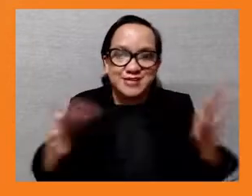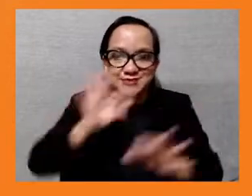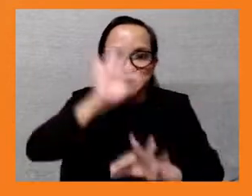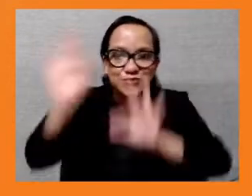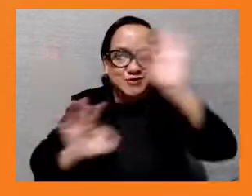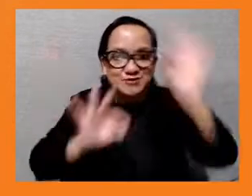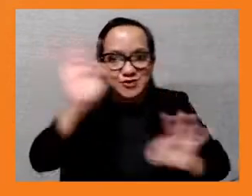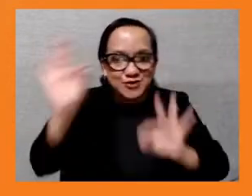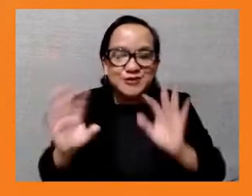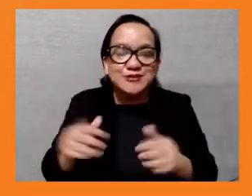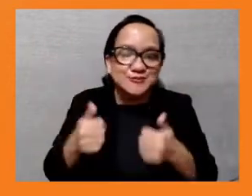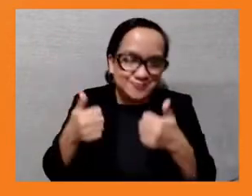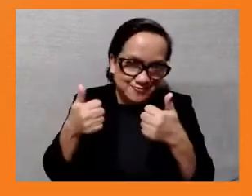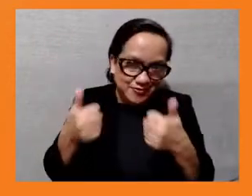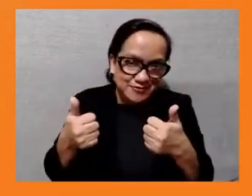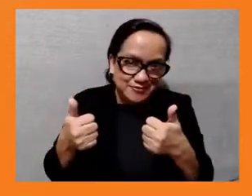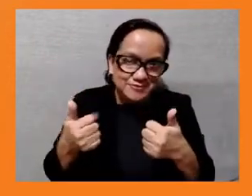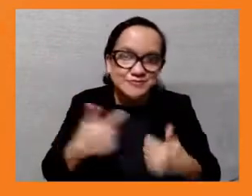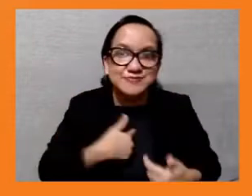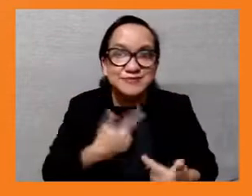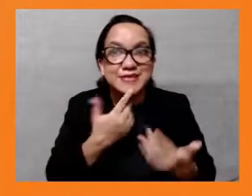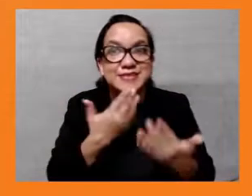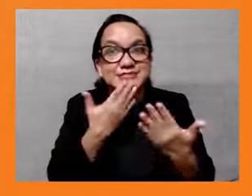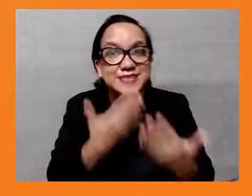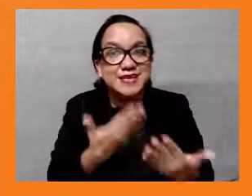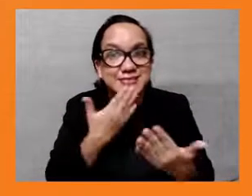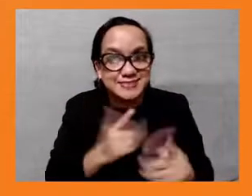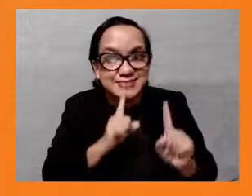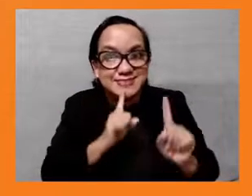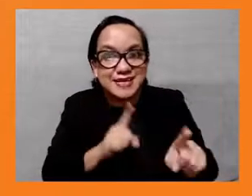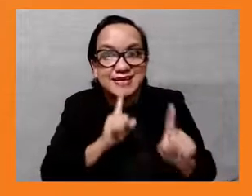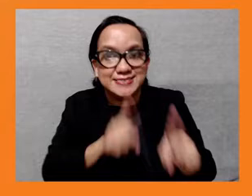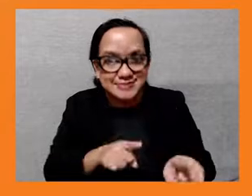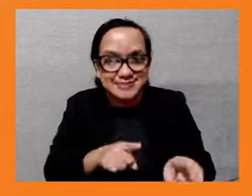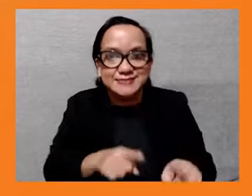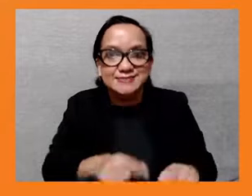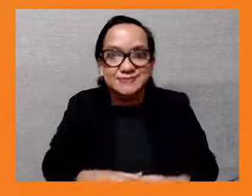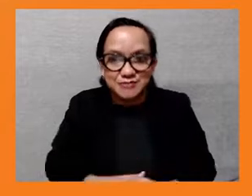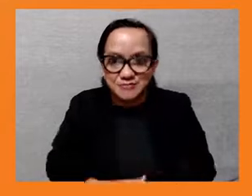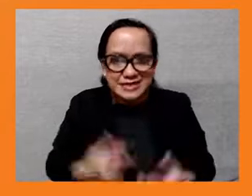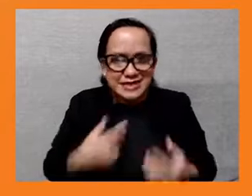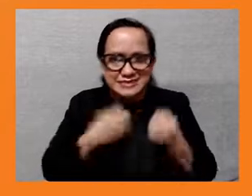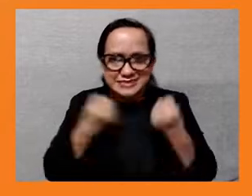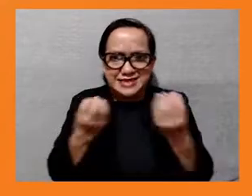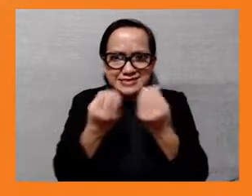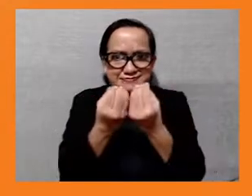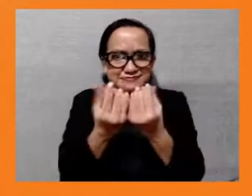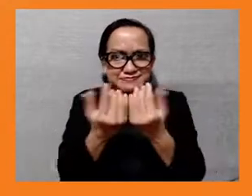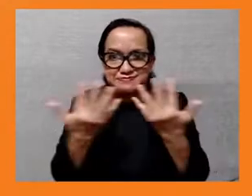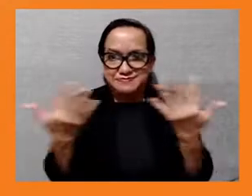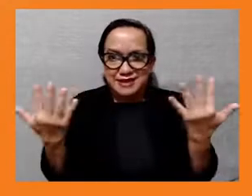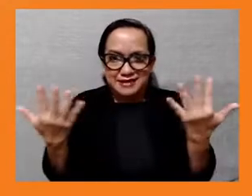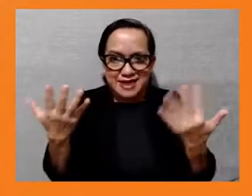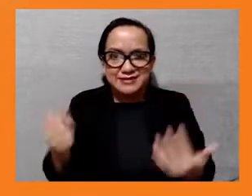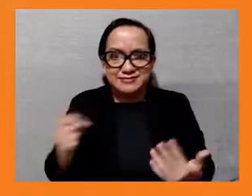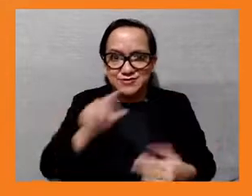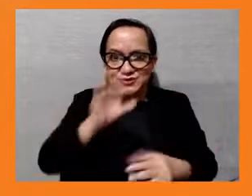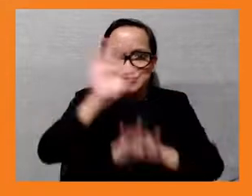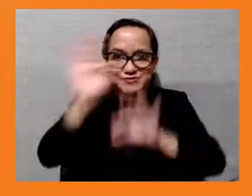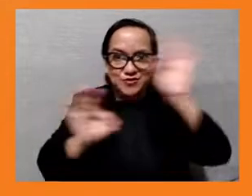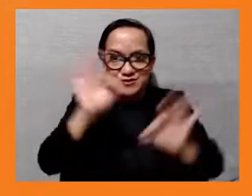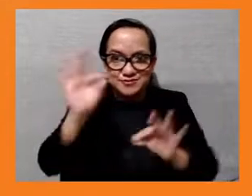the livelihoods. For example, indirect impacts such as restriction on access. This